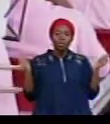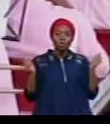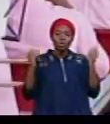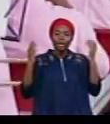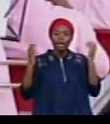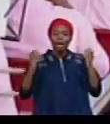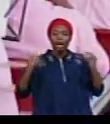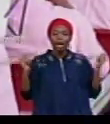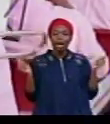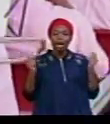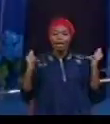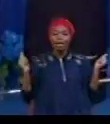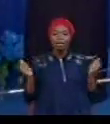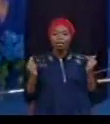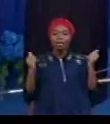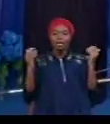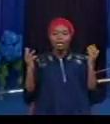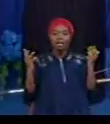Hallelujah,